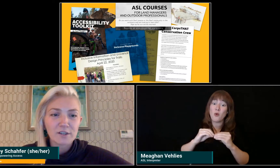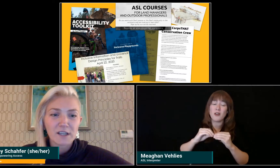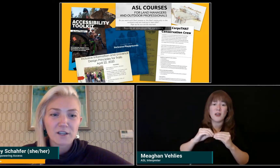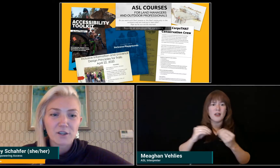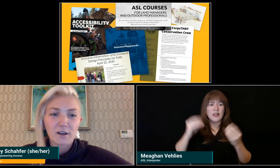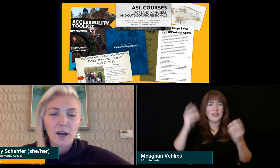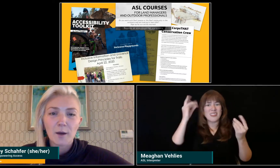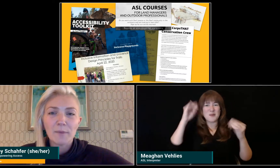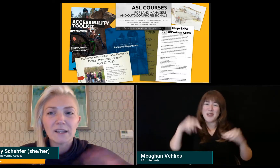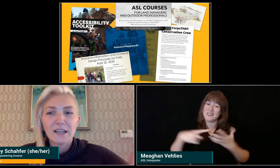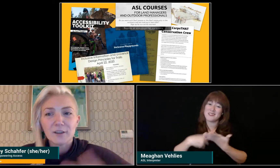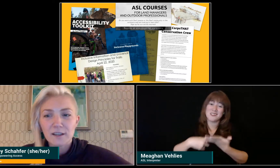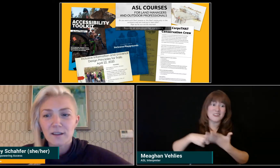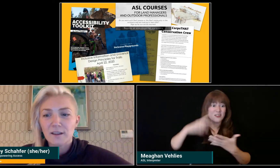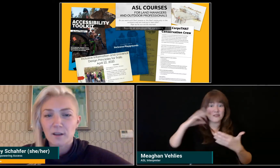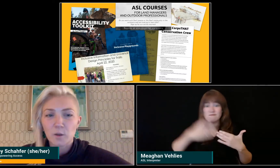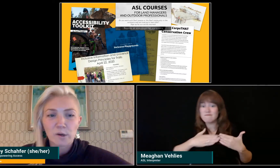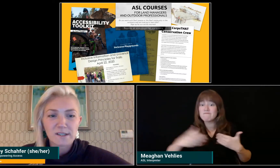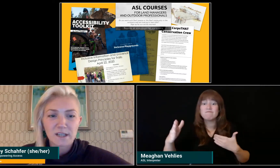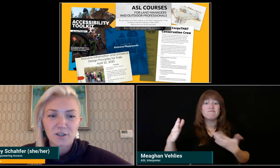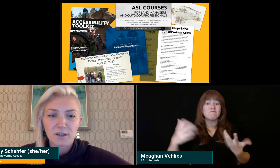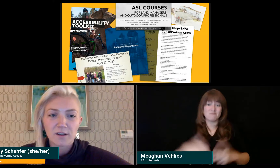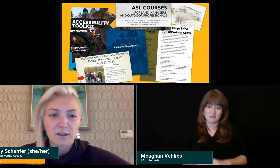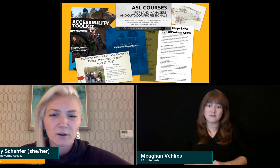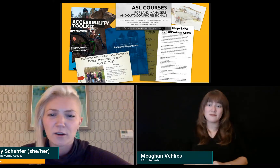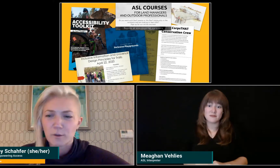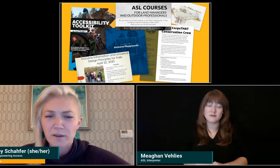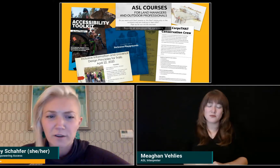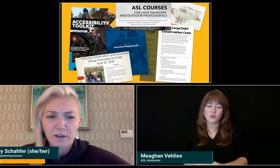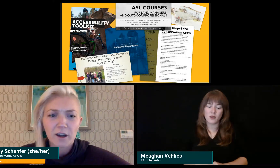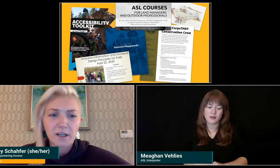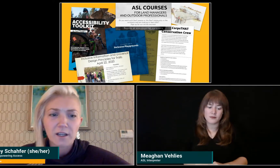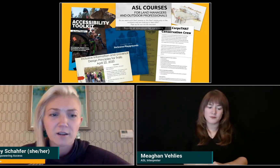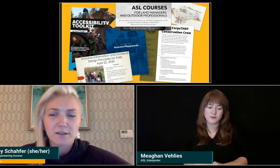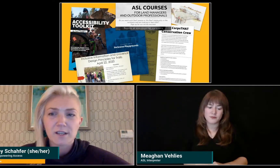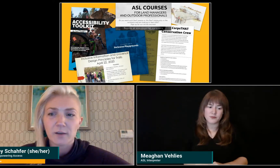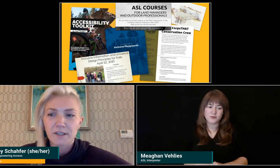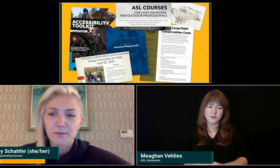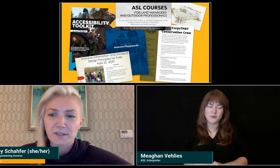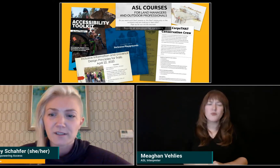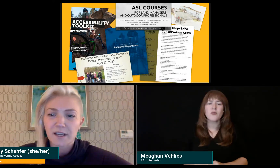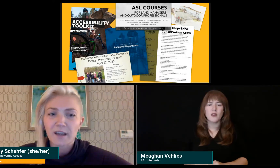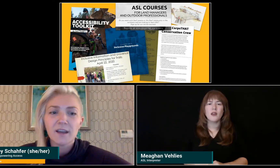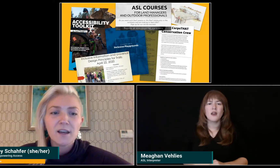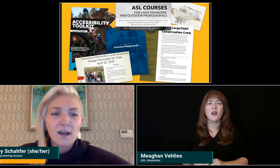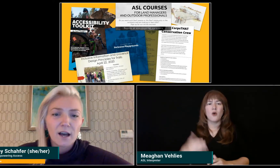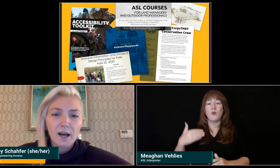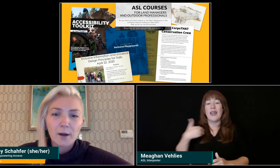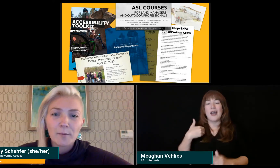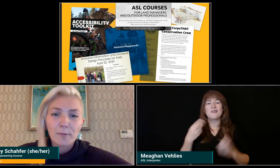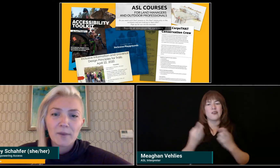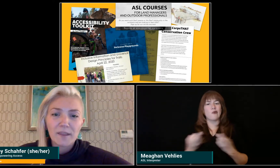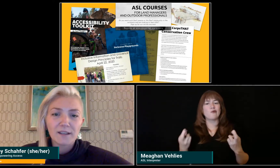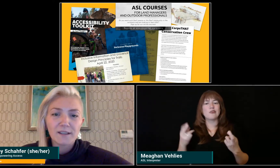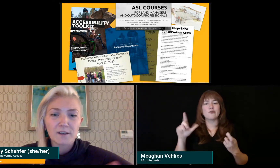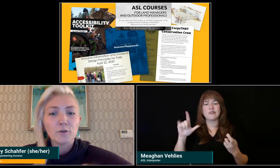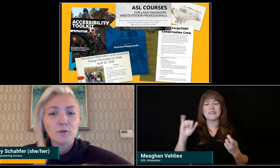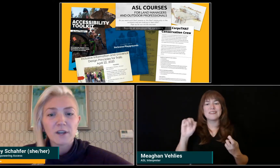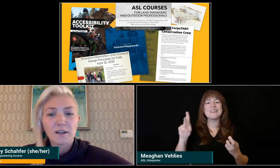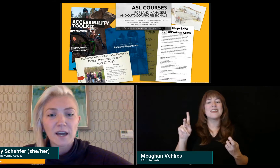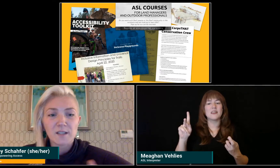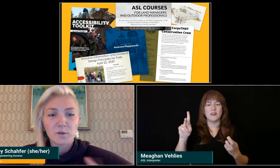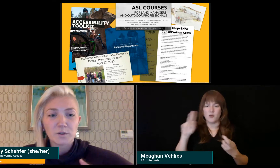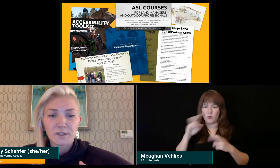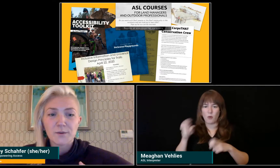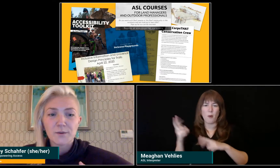this conversation. Later in the presentation, or you might have already gotten it, there's a resource link that is a